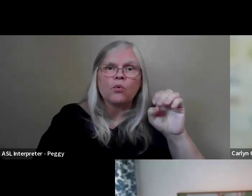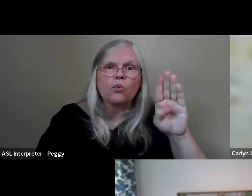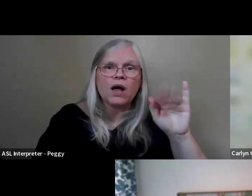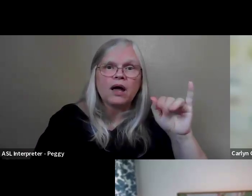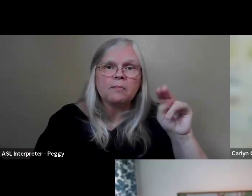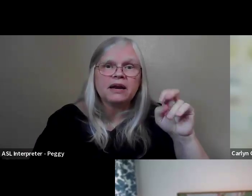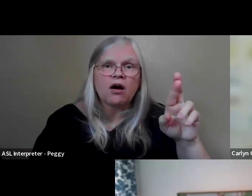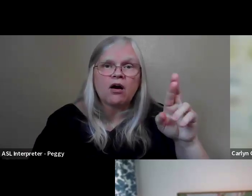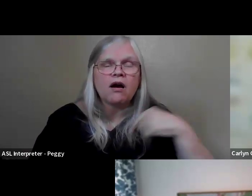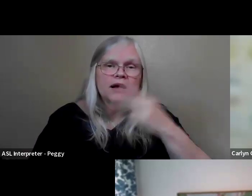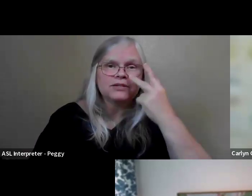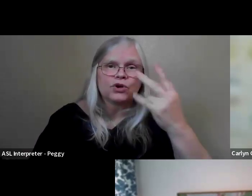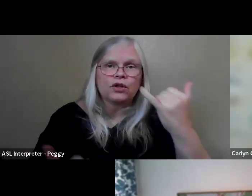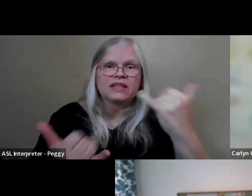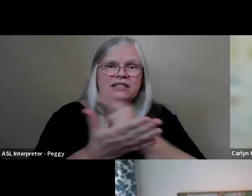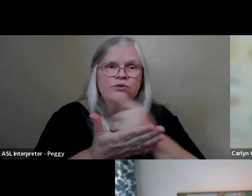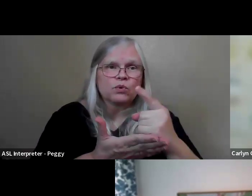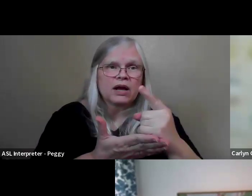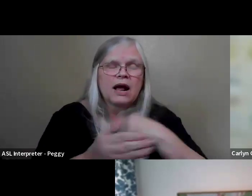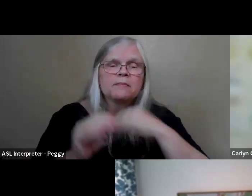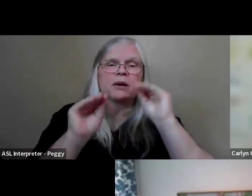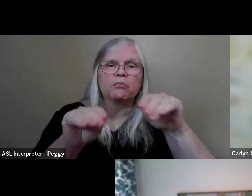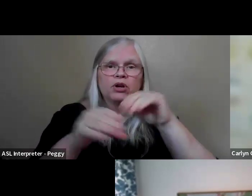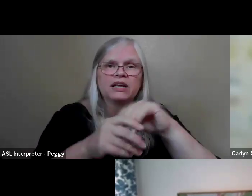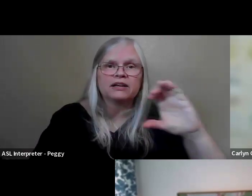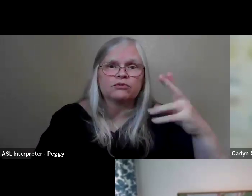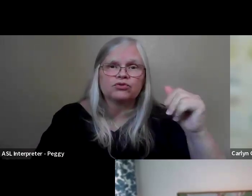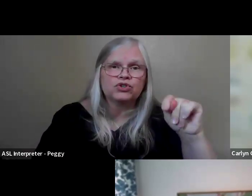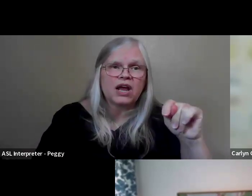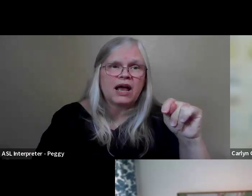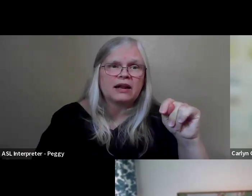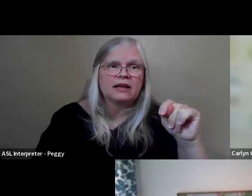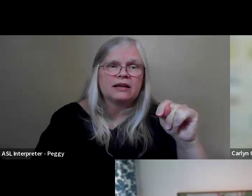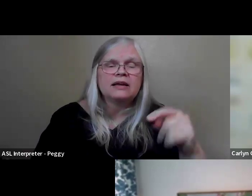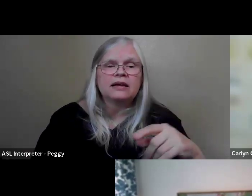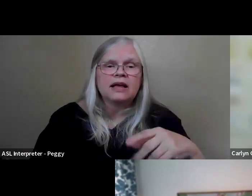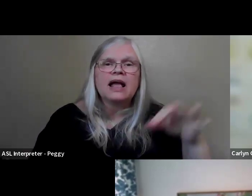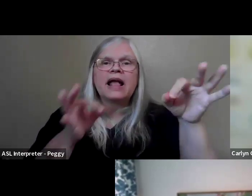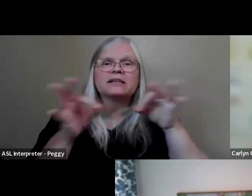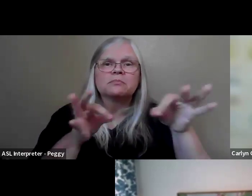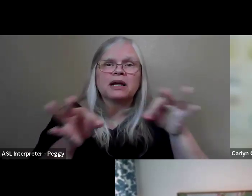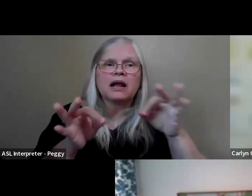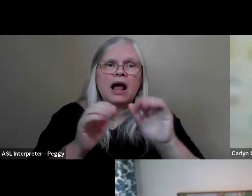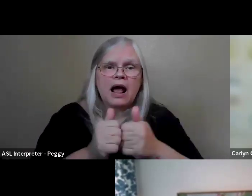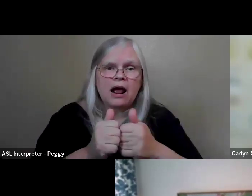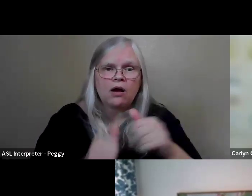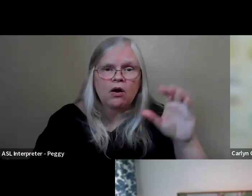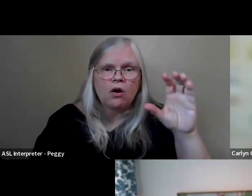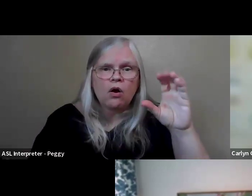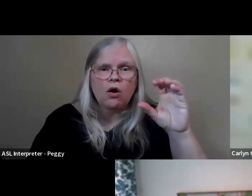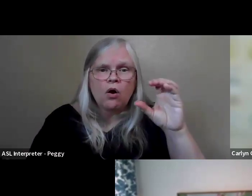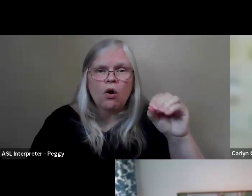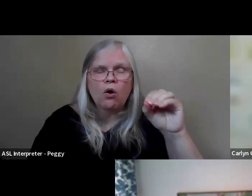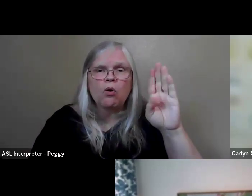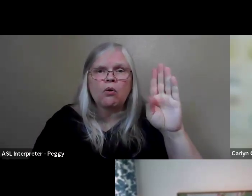I saw this week, and I'm going to put it in the chat. It was explaining how OBA, the One Big Beautiful